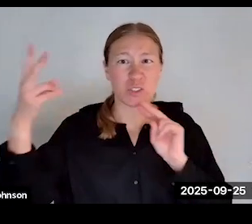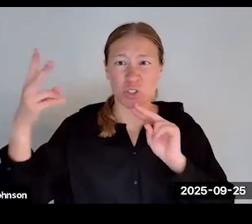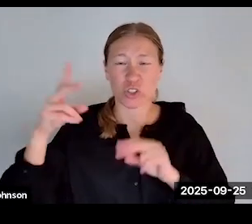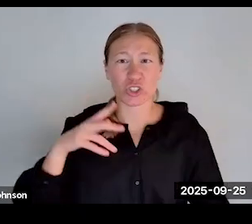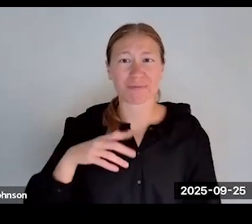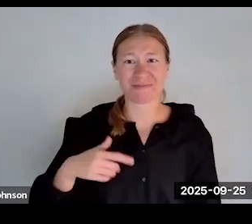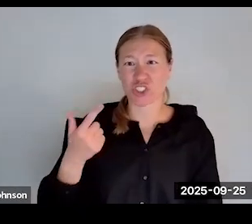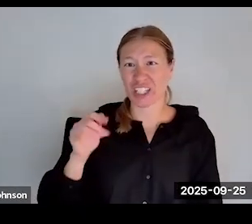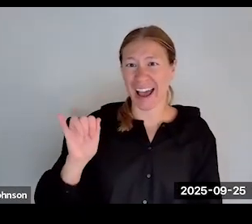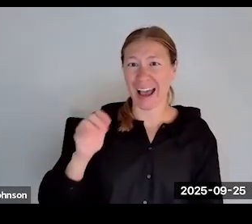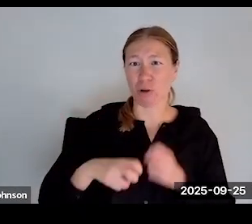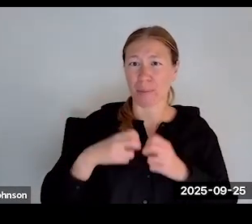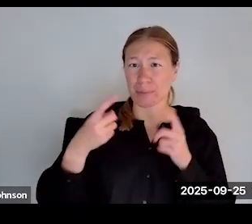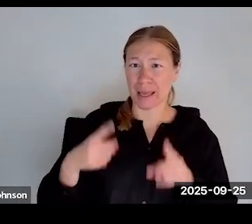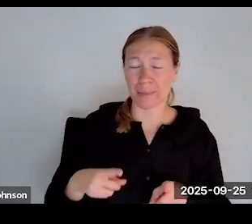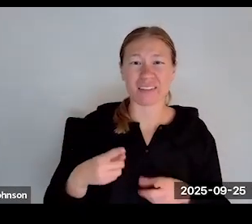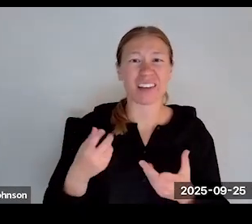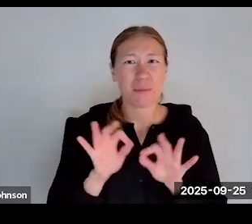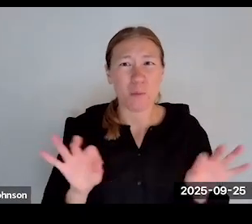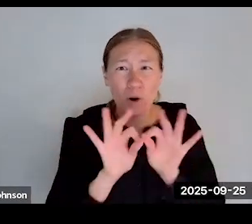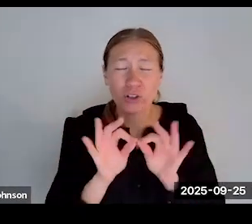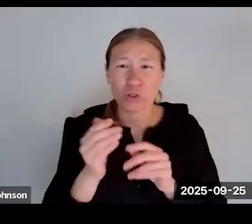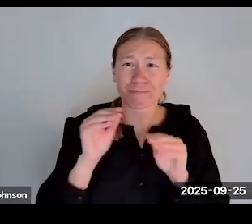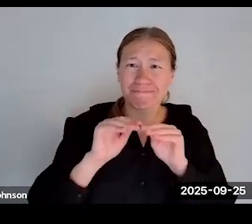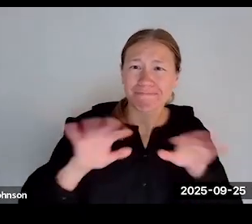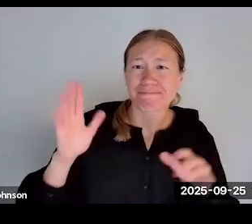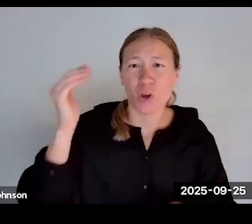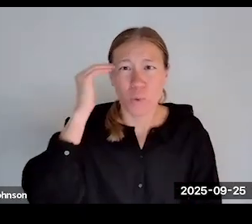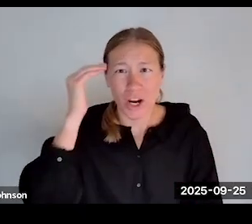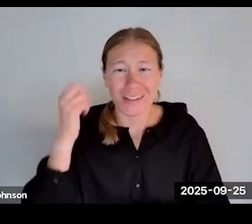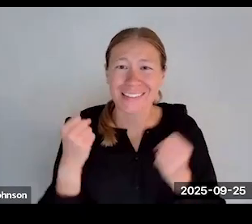and how important awareness and support remain.